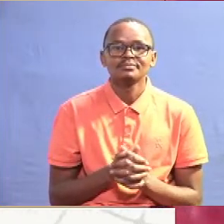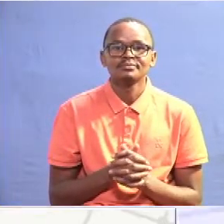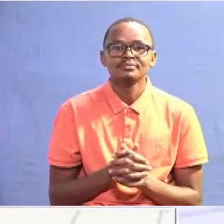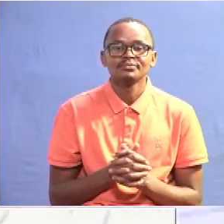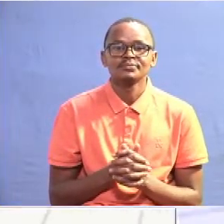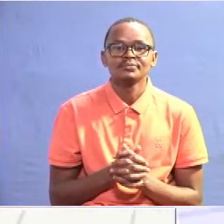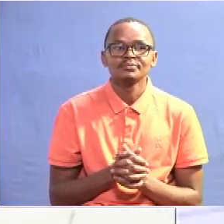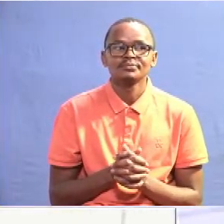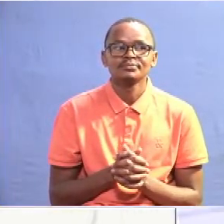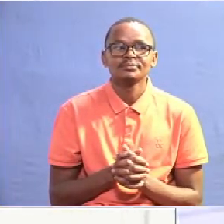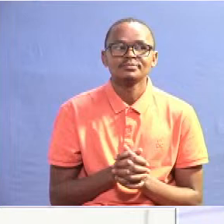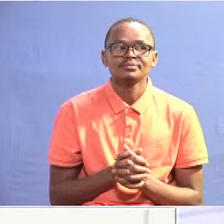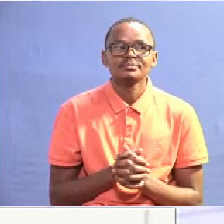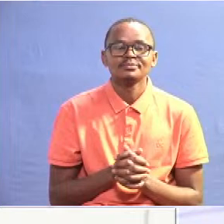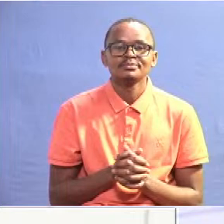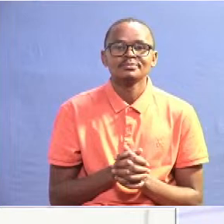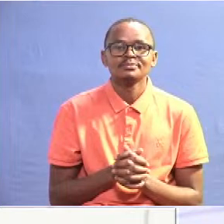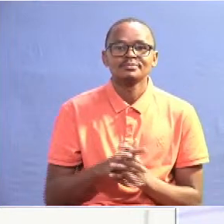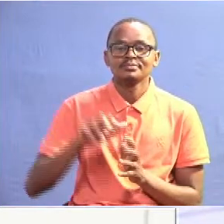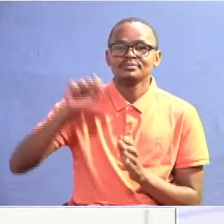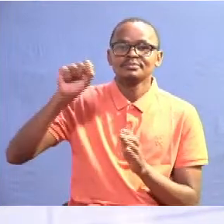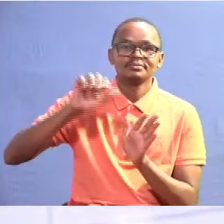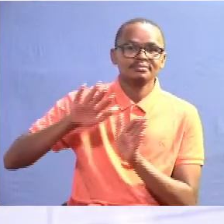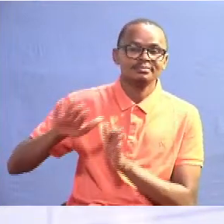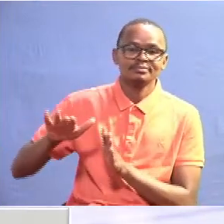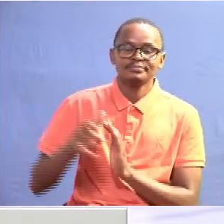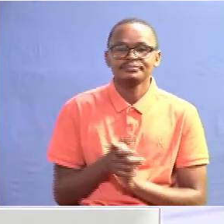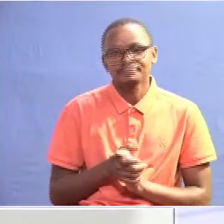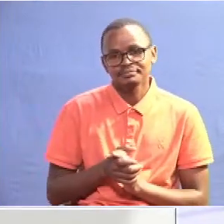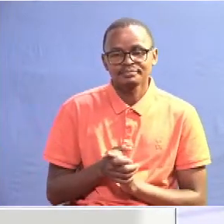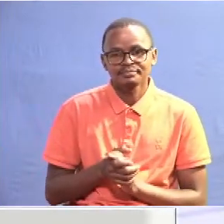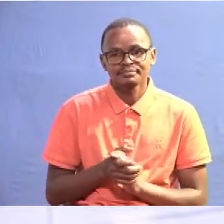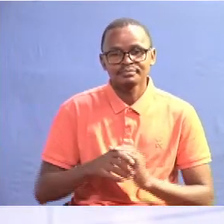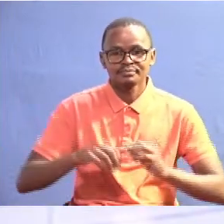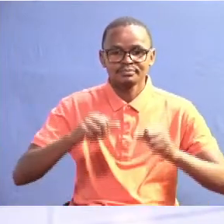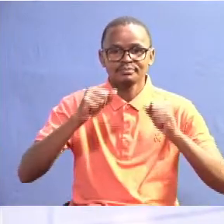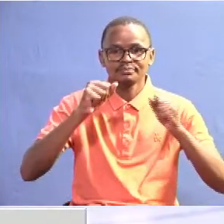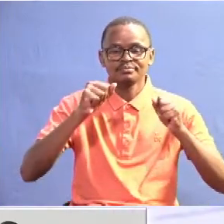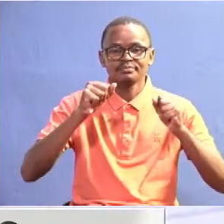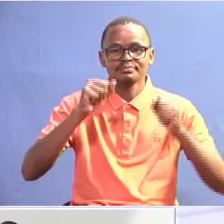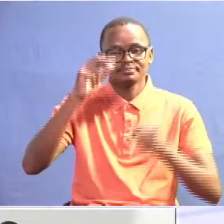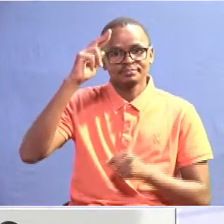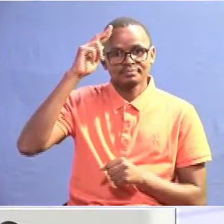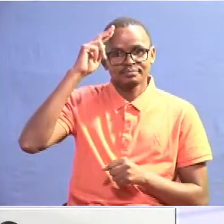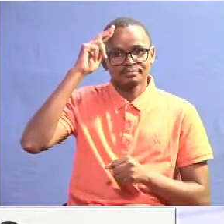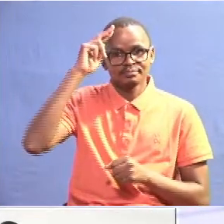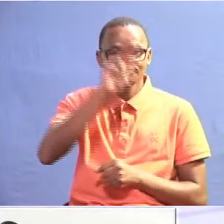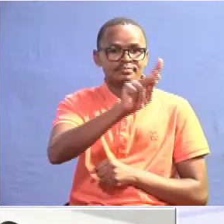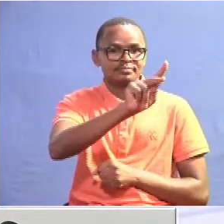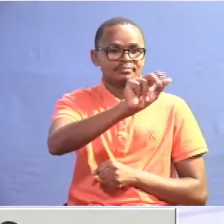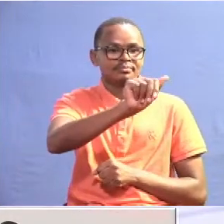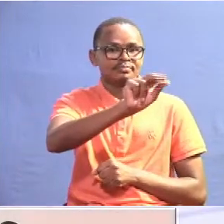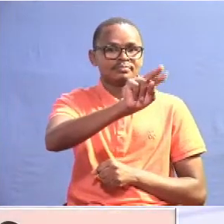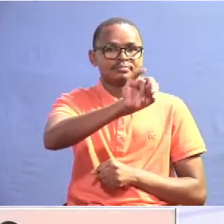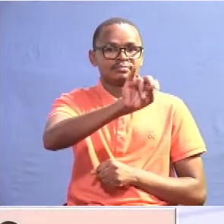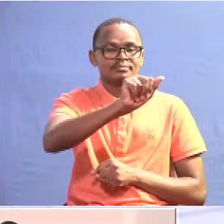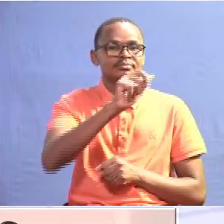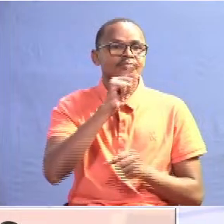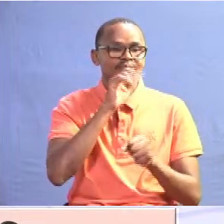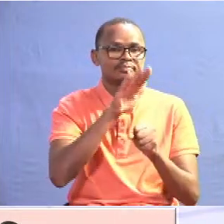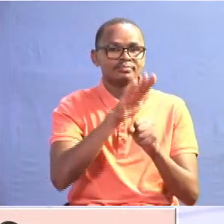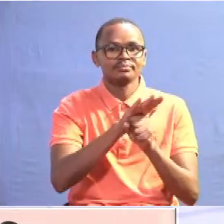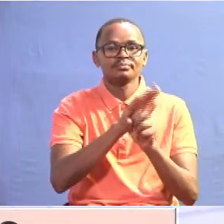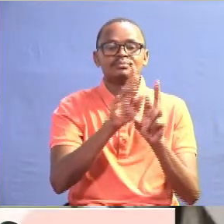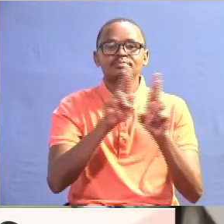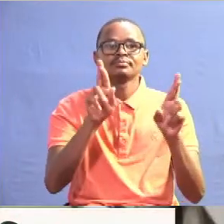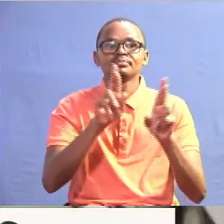KUTV. Right, politics aside, now Inspector General of Police Douglas Kanja has assured his